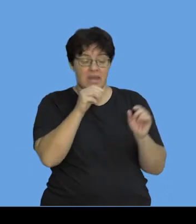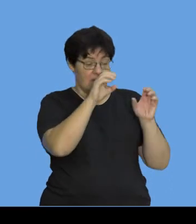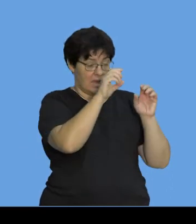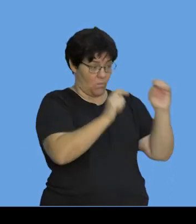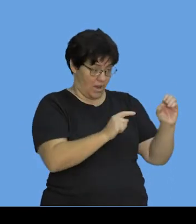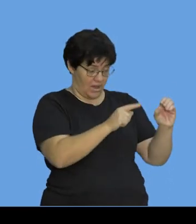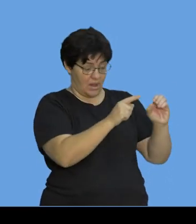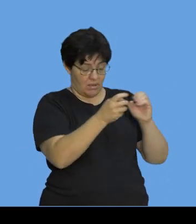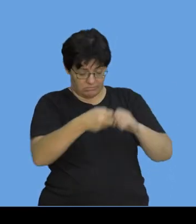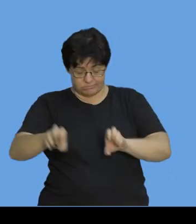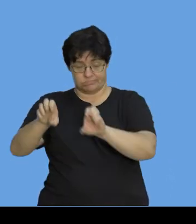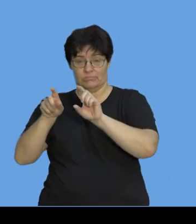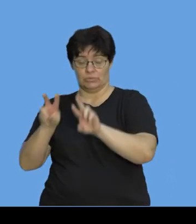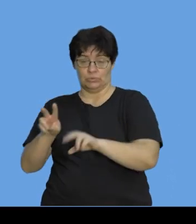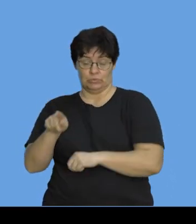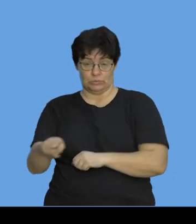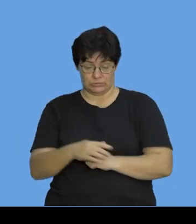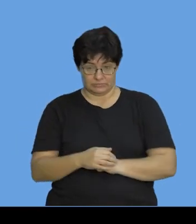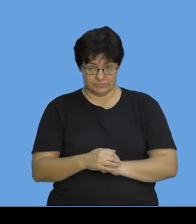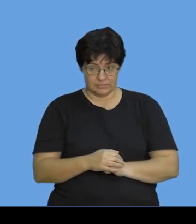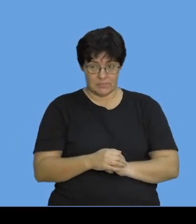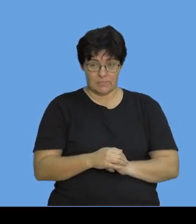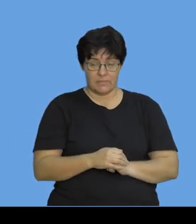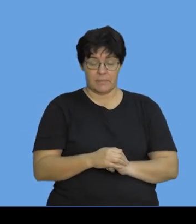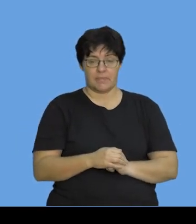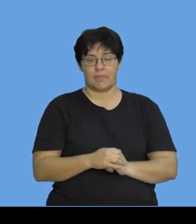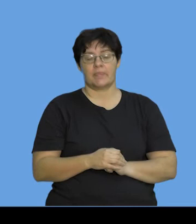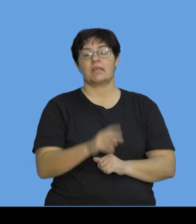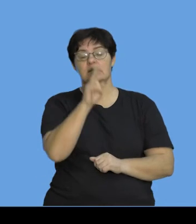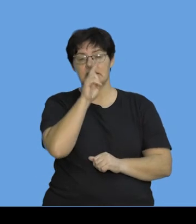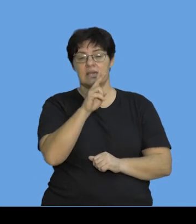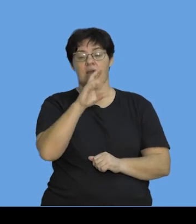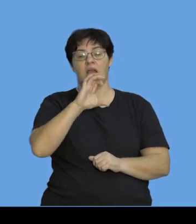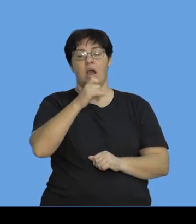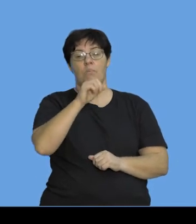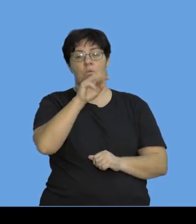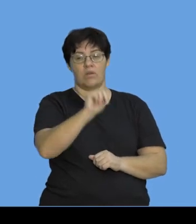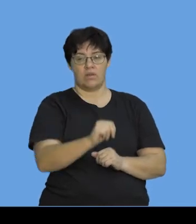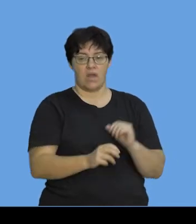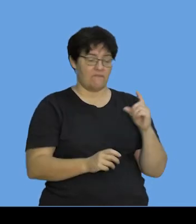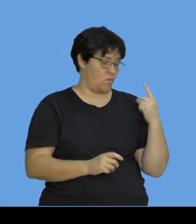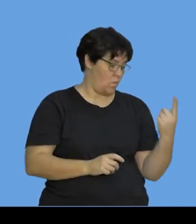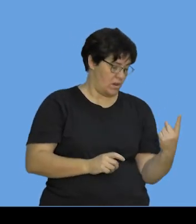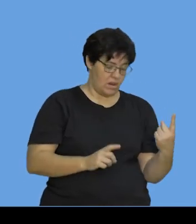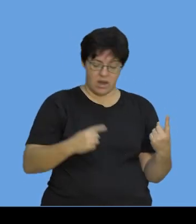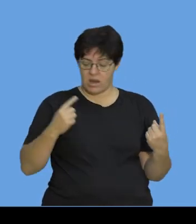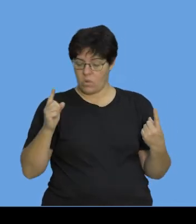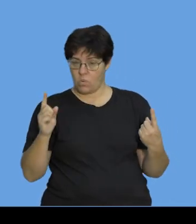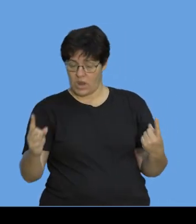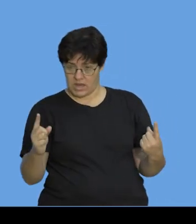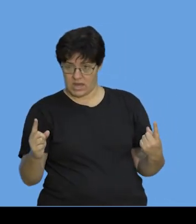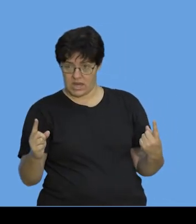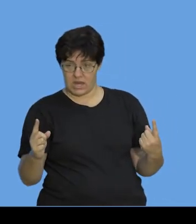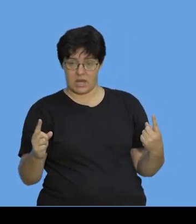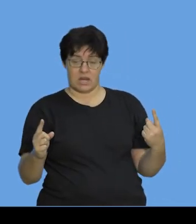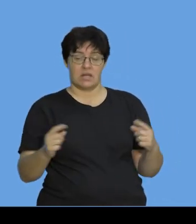if you look at it in terms of carbon, okay, there's one carbon on the left and one on the right. Okay,